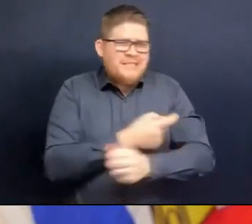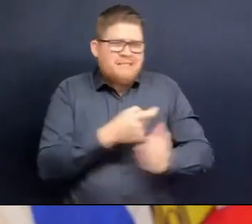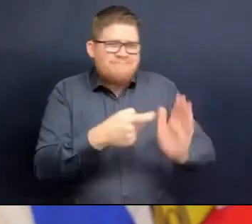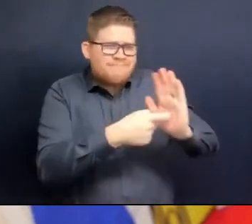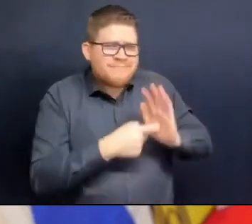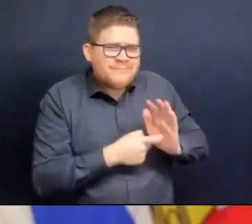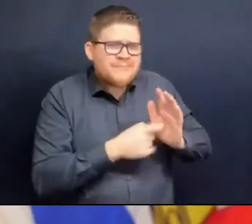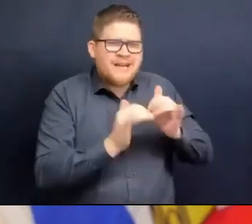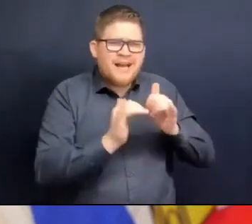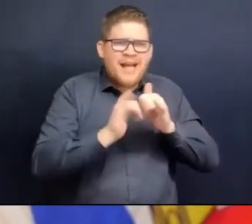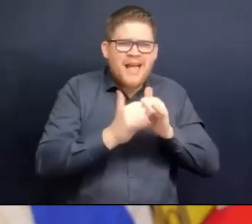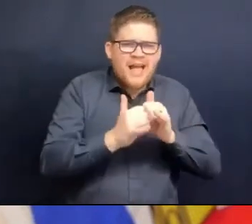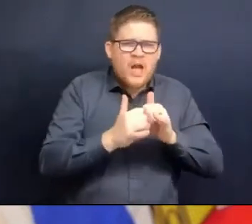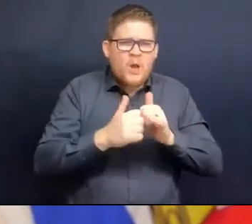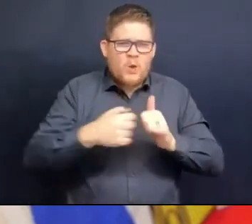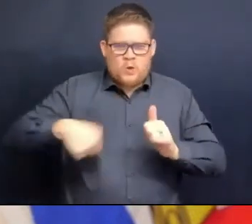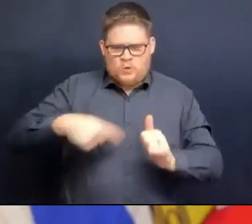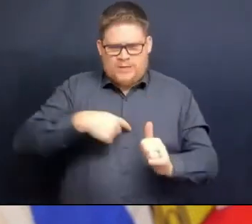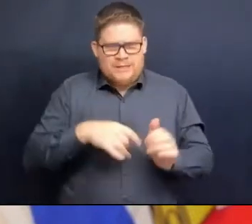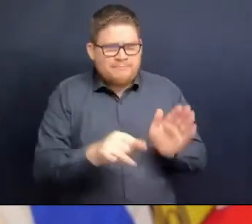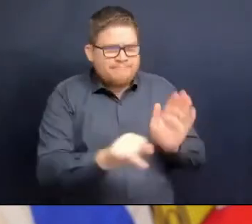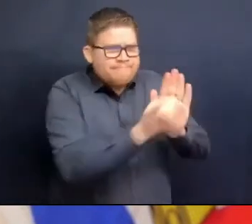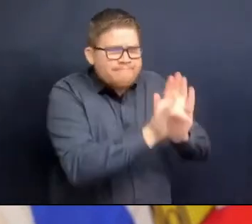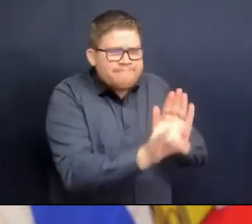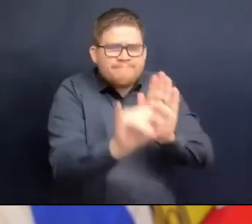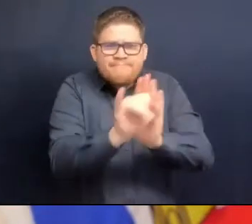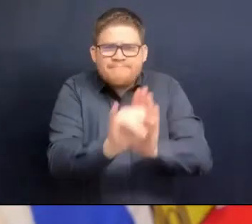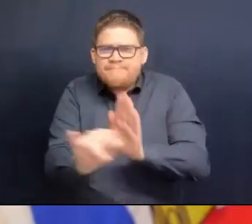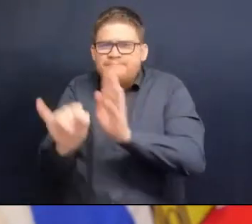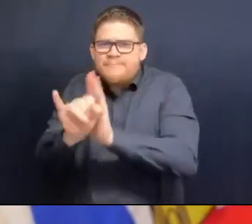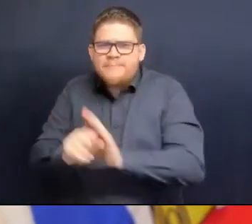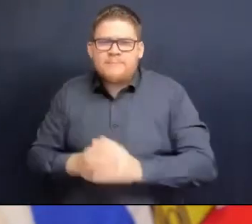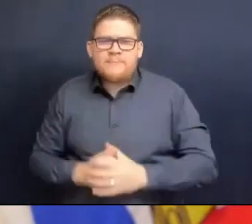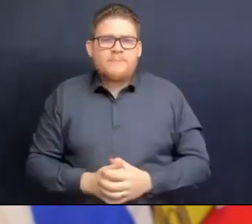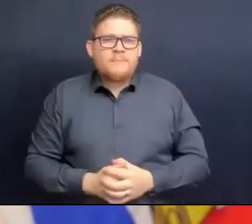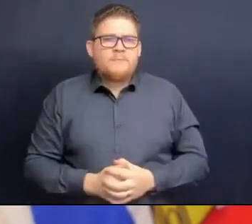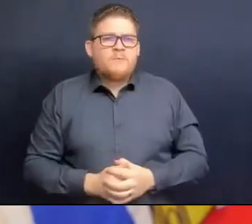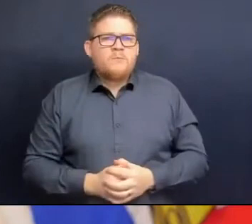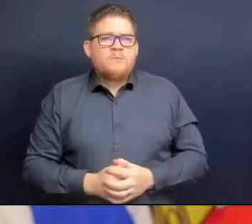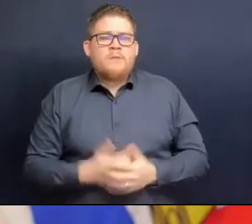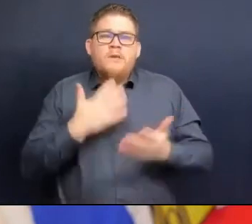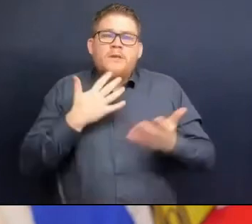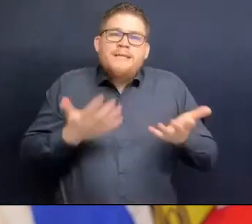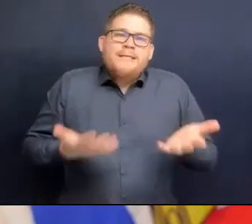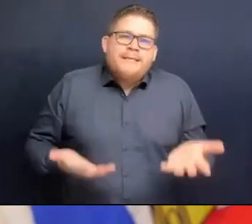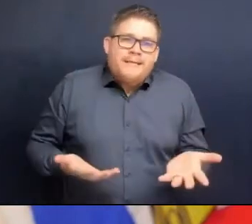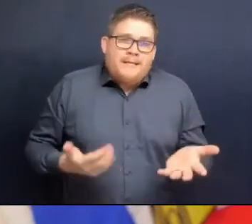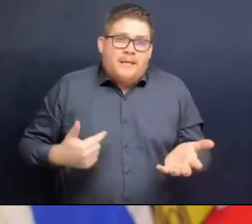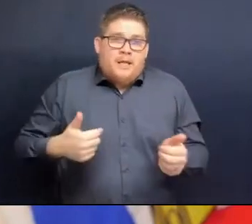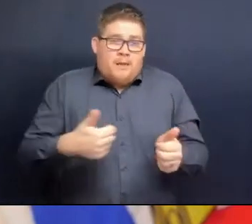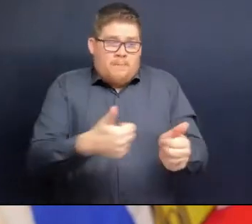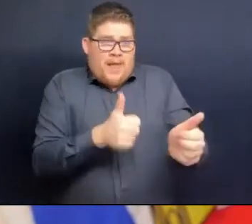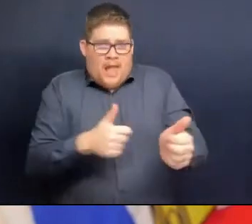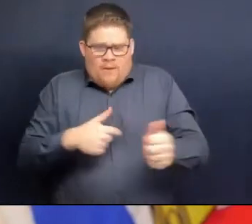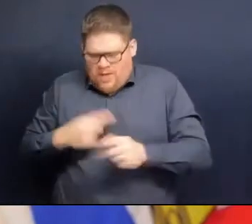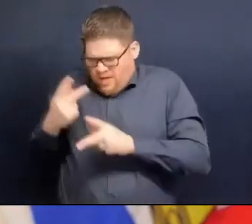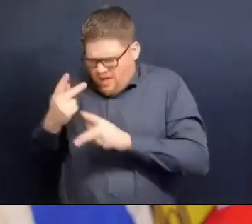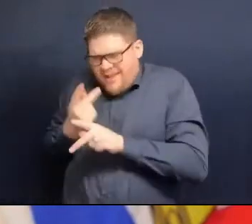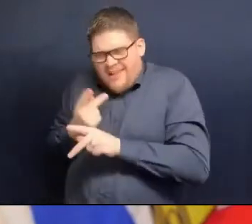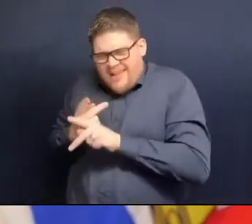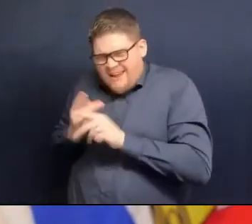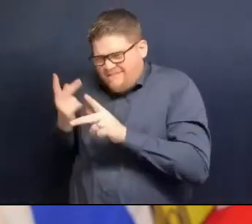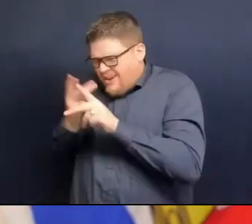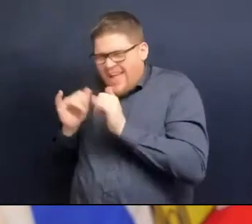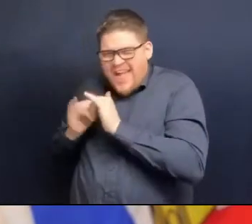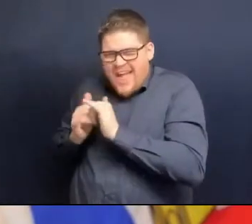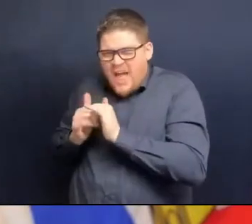to understand immunization status of registrants? So it really was technical operational issues behind the scenes.